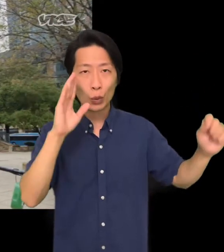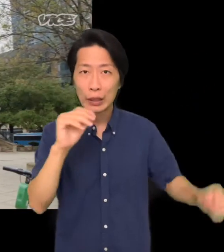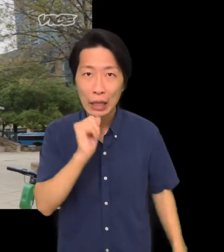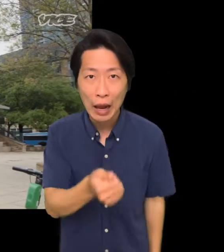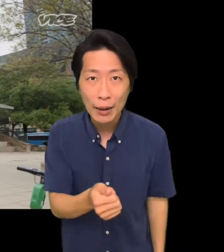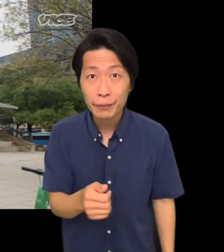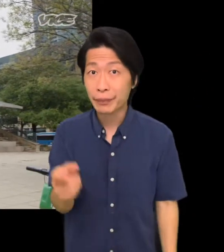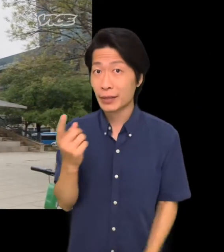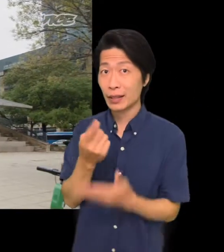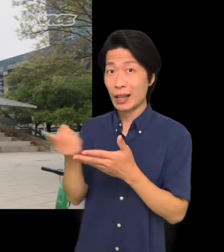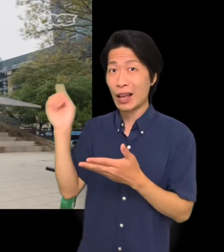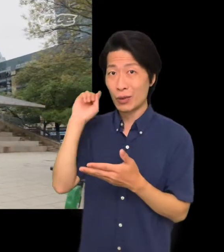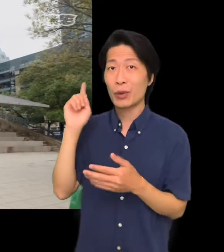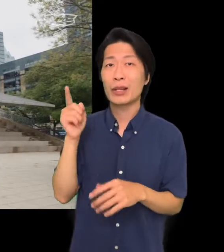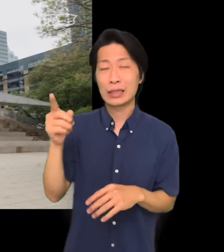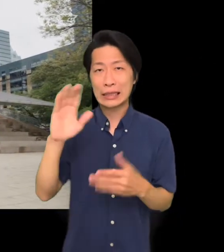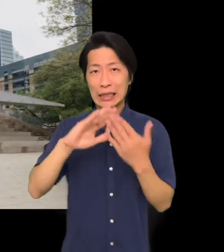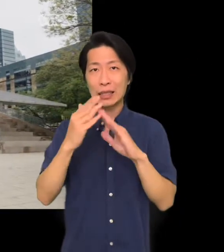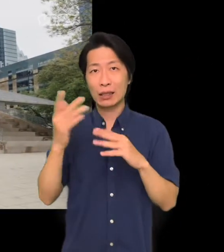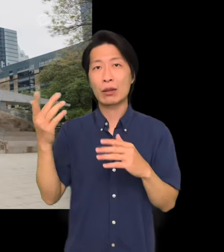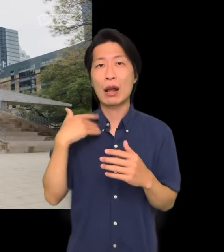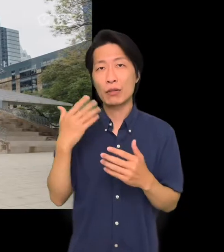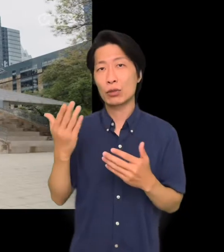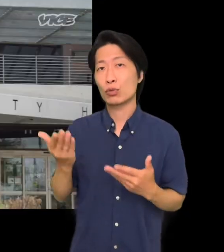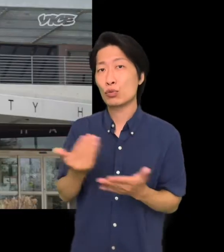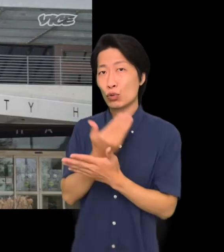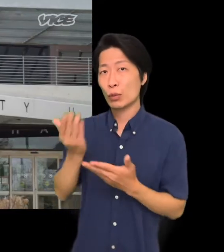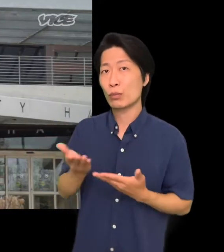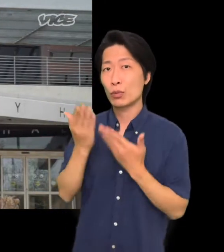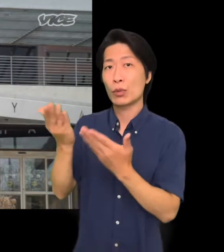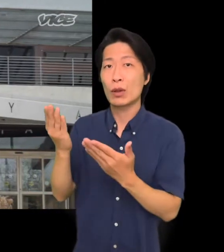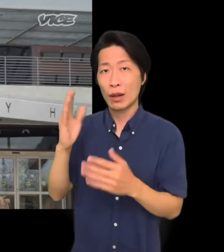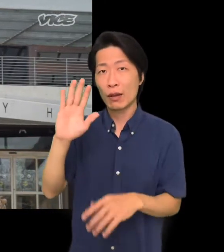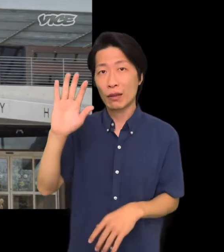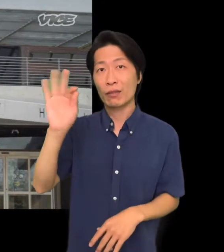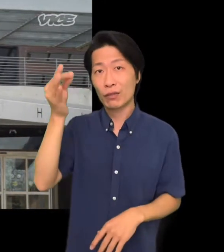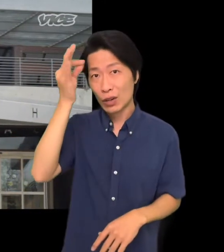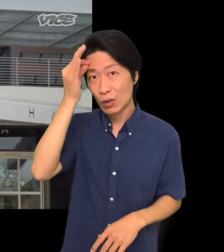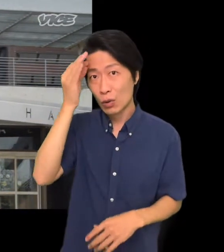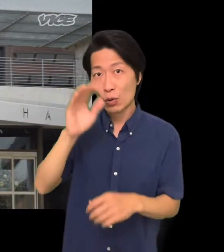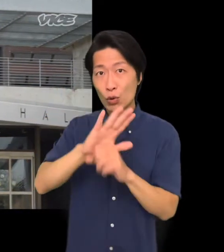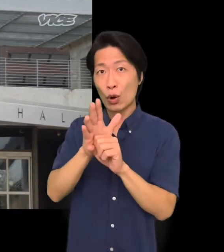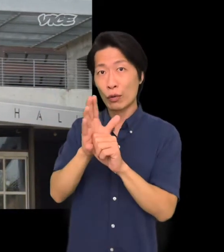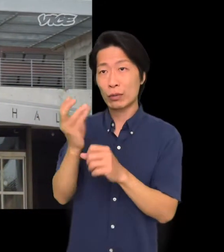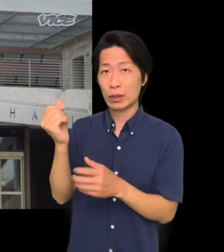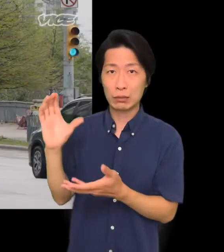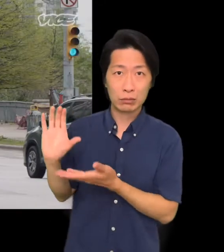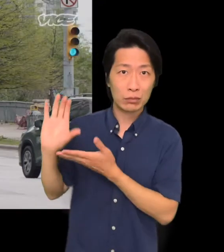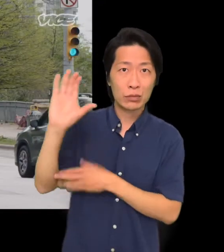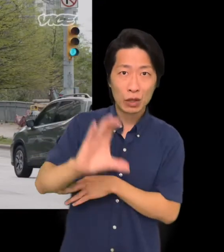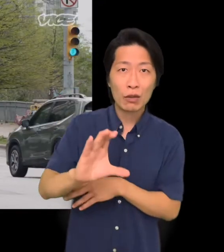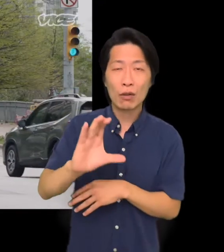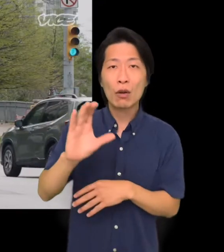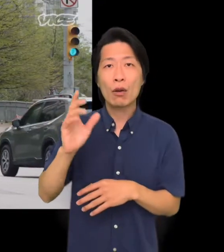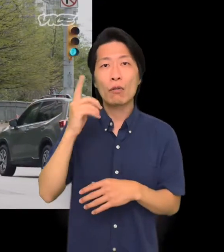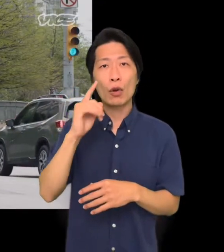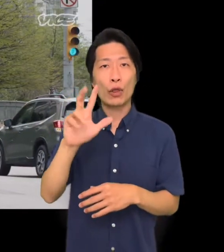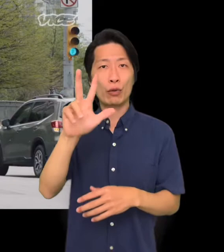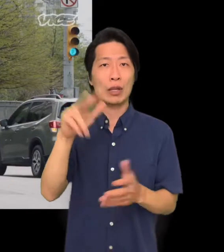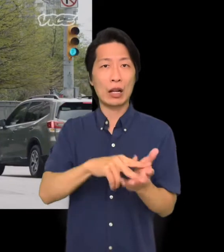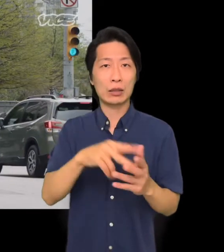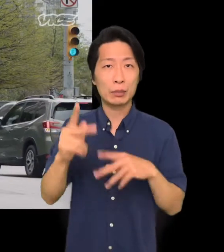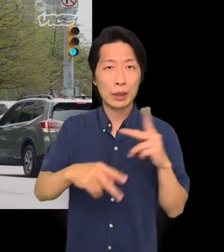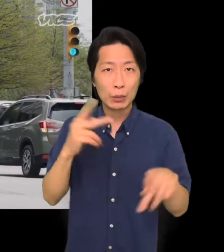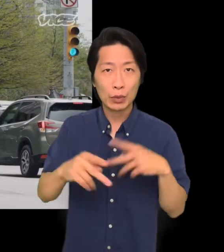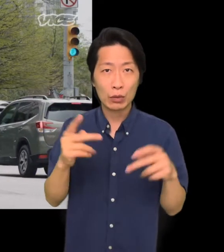Last week, the city finally announced a comprehensive proposal that would put federal COVID relief cash towards housing for 3,000 people over